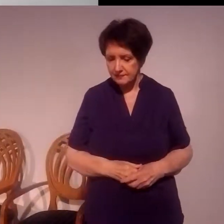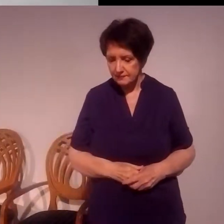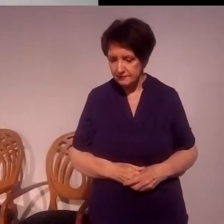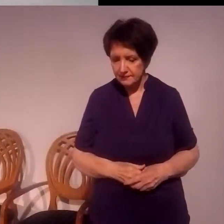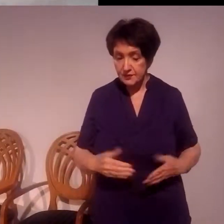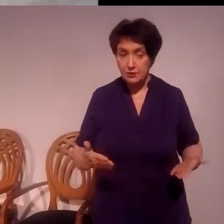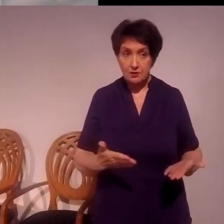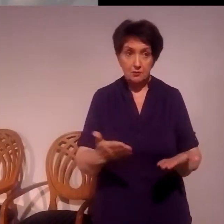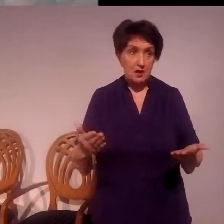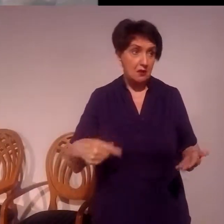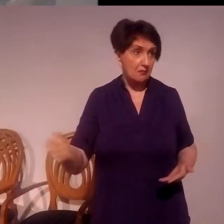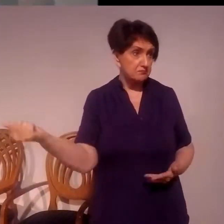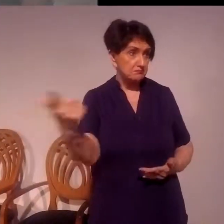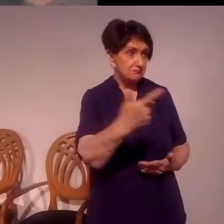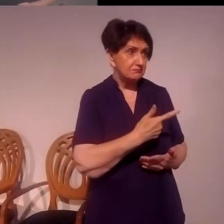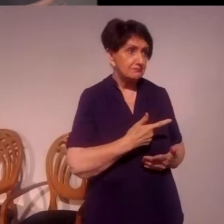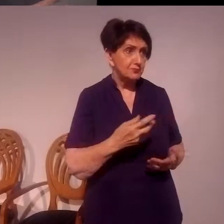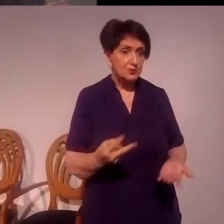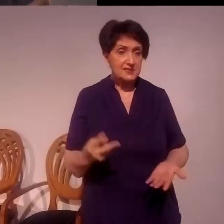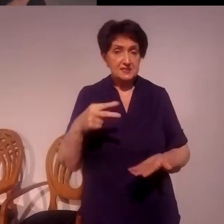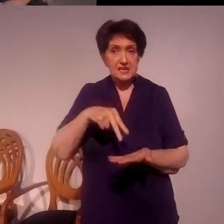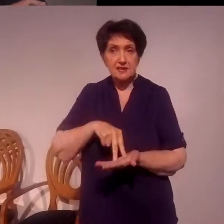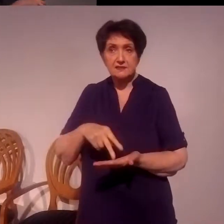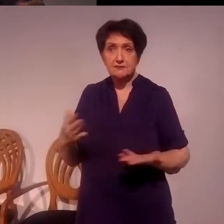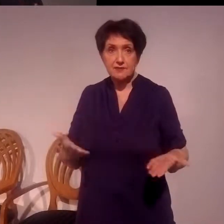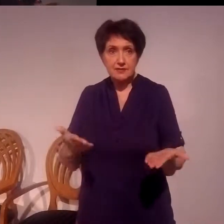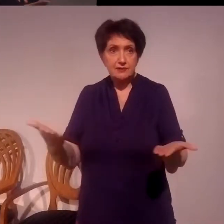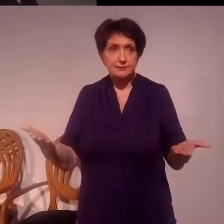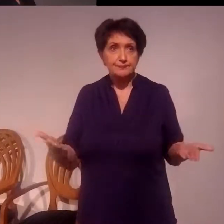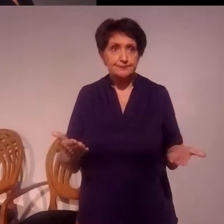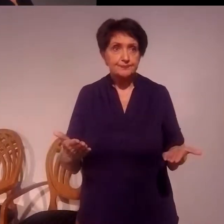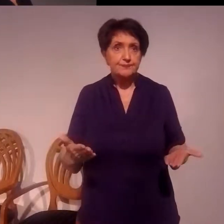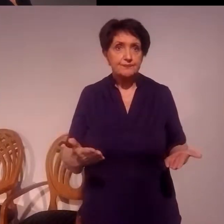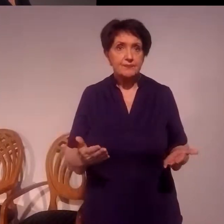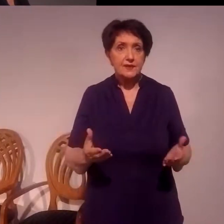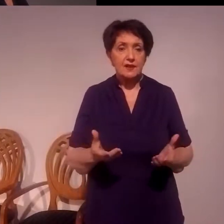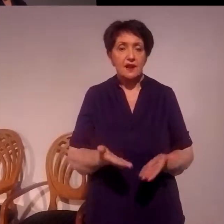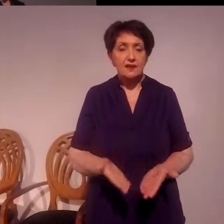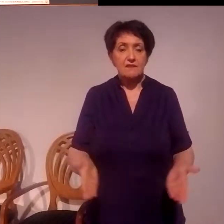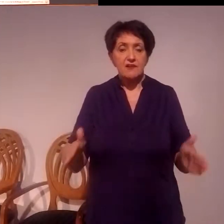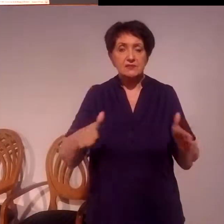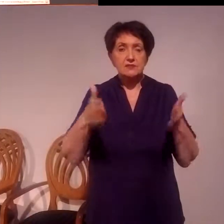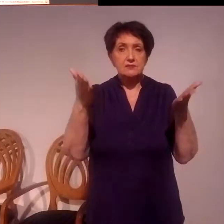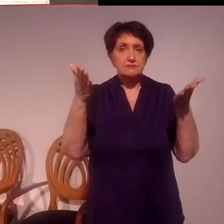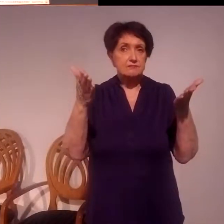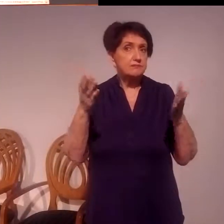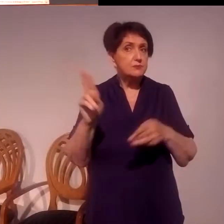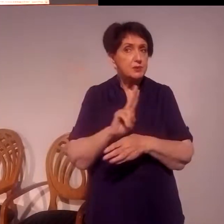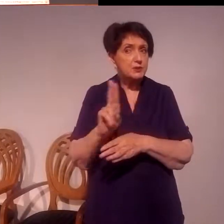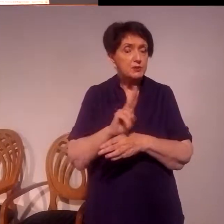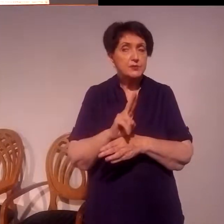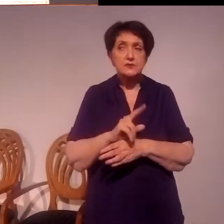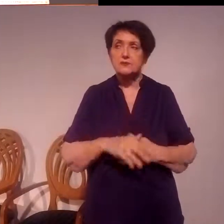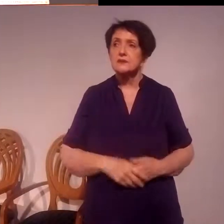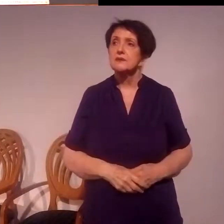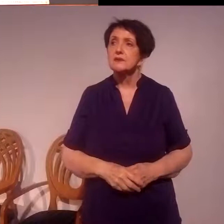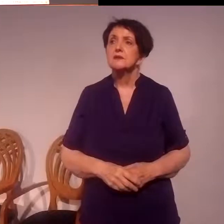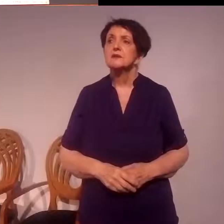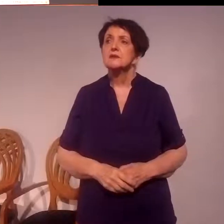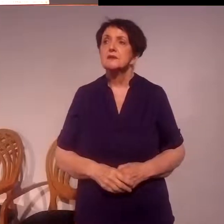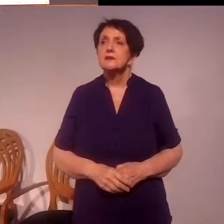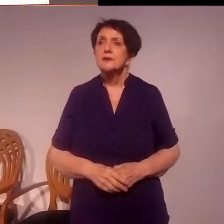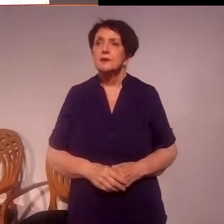So here we are. Here we stand, a vessel to be used.